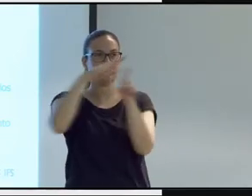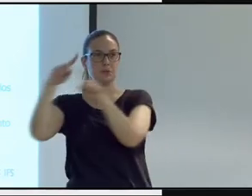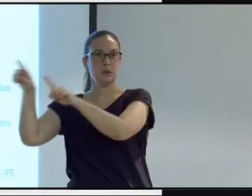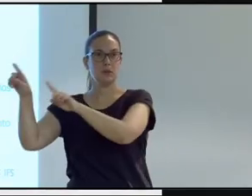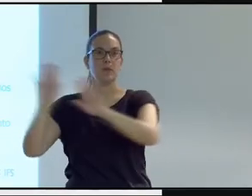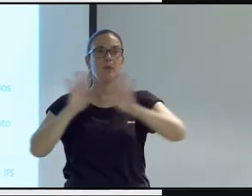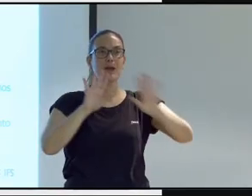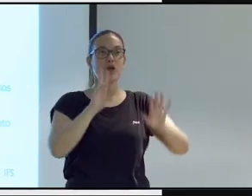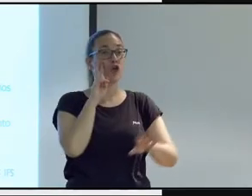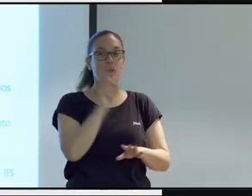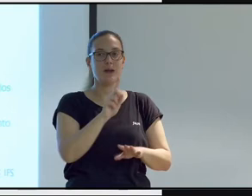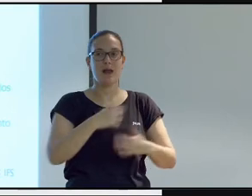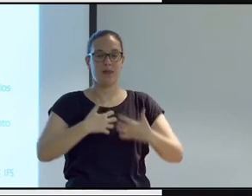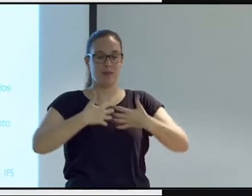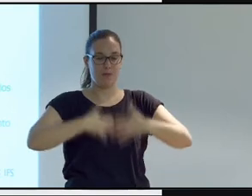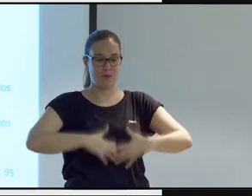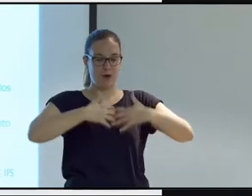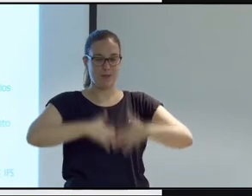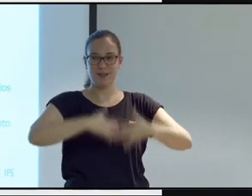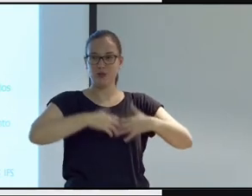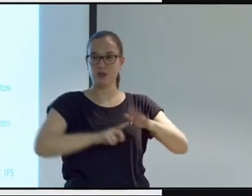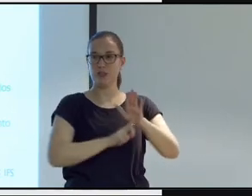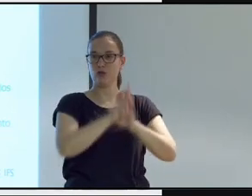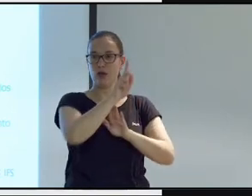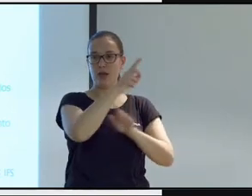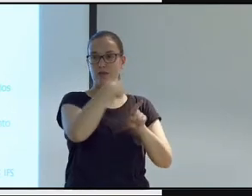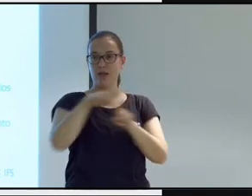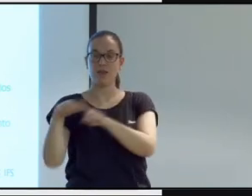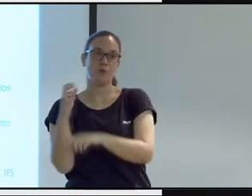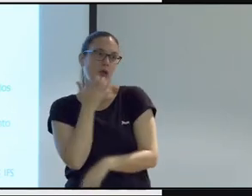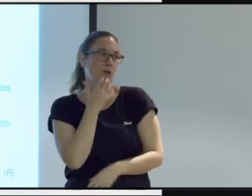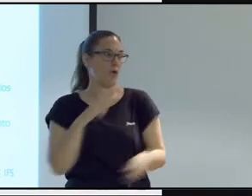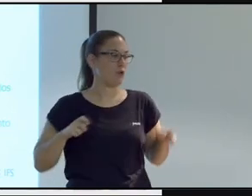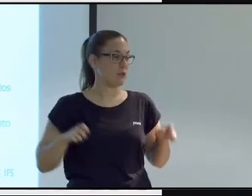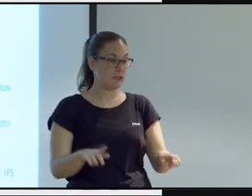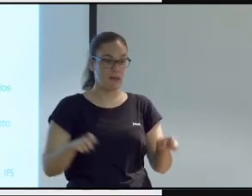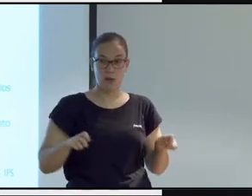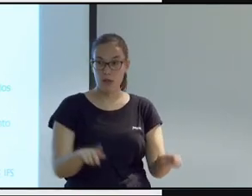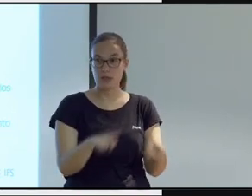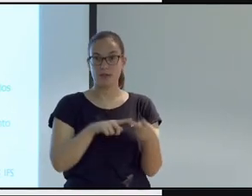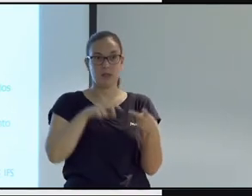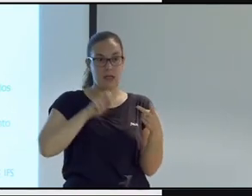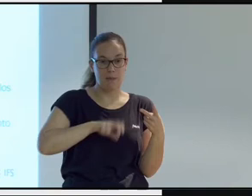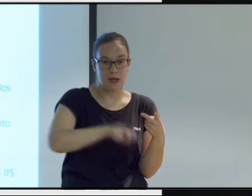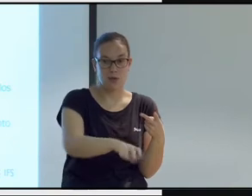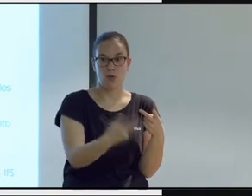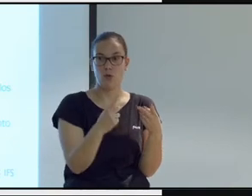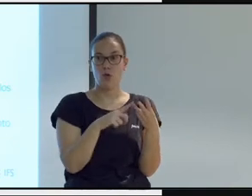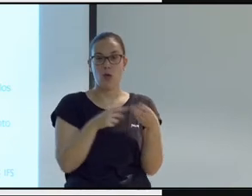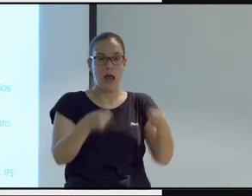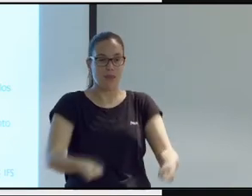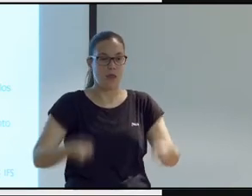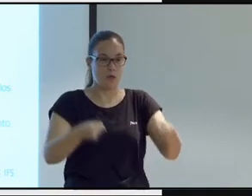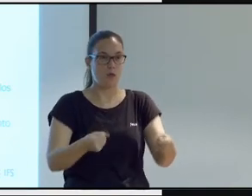physical. But often we don't take into account how we actually fulfill our functions. For example, we can